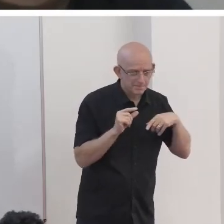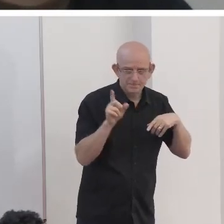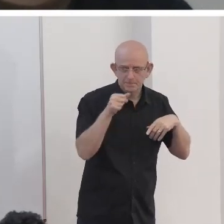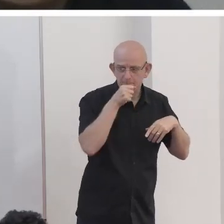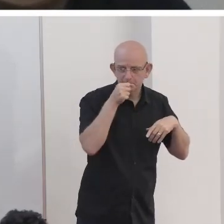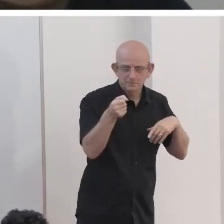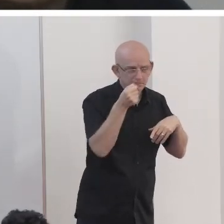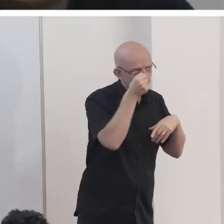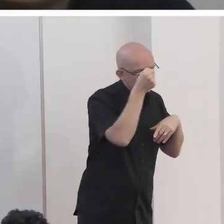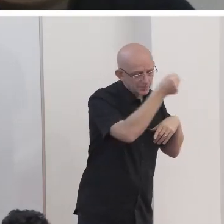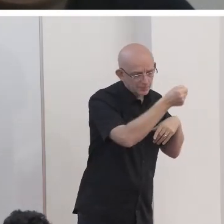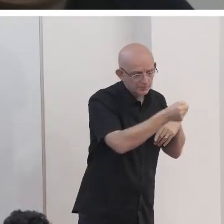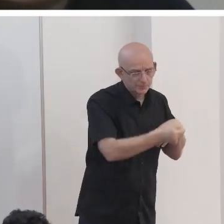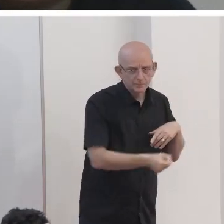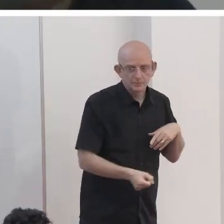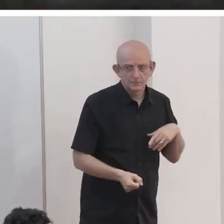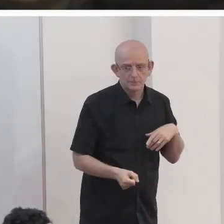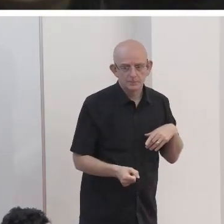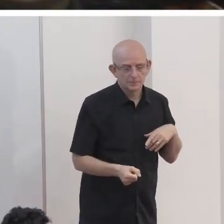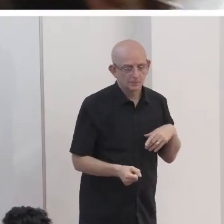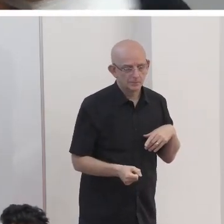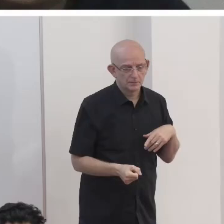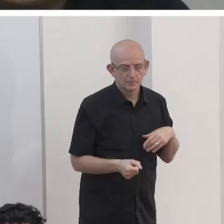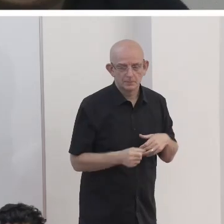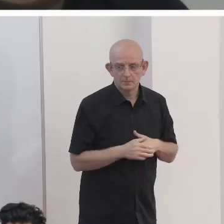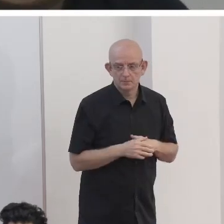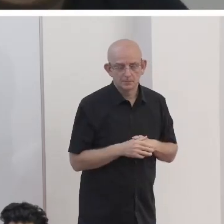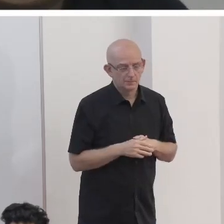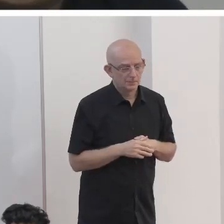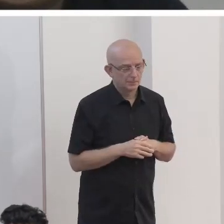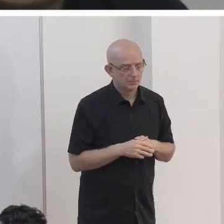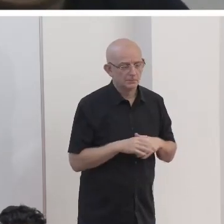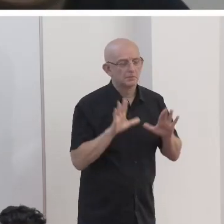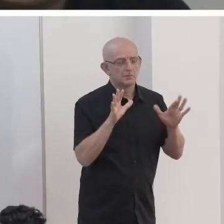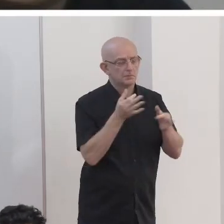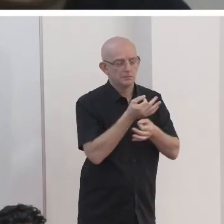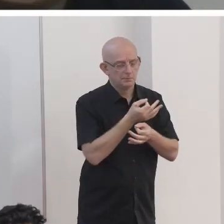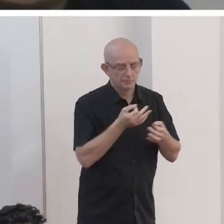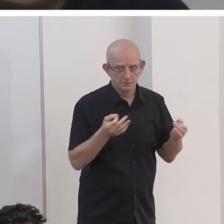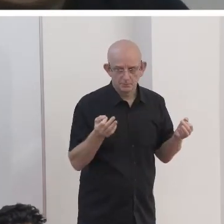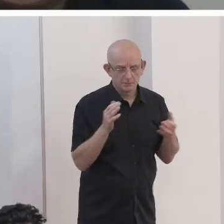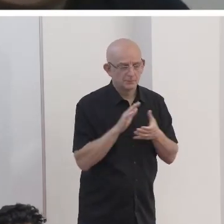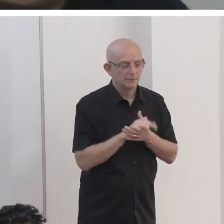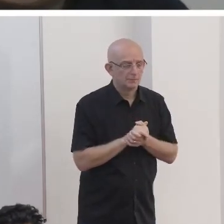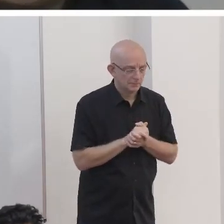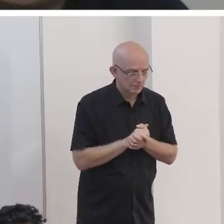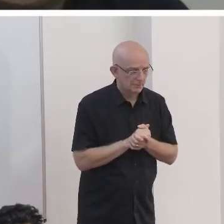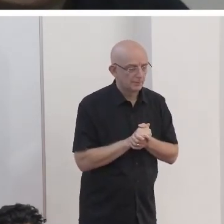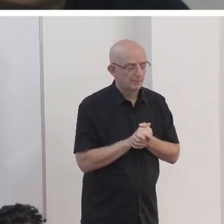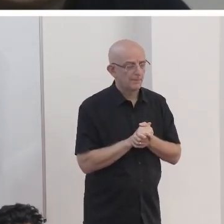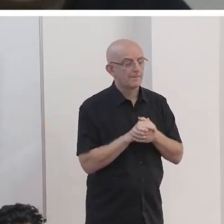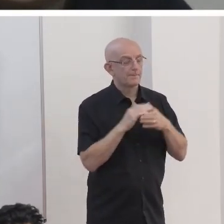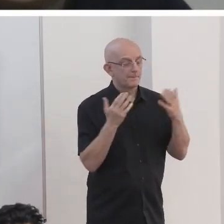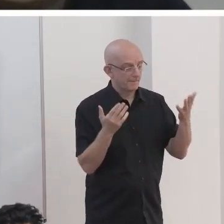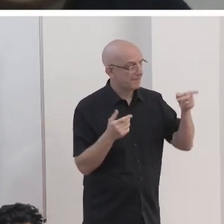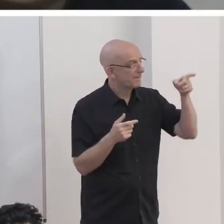Okay. So creating path for justice. That's what you are trying to say for women with disabilities. Any